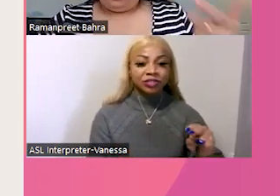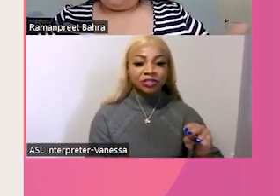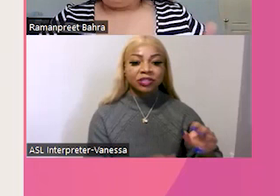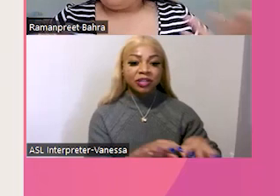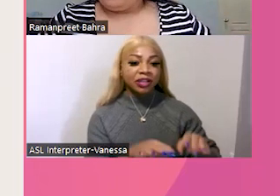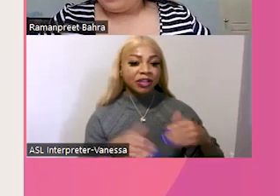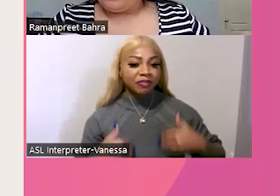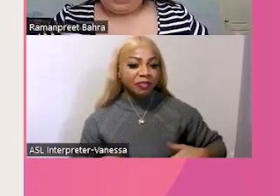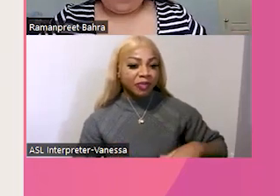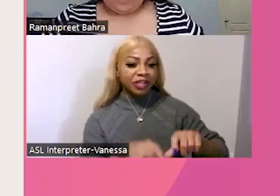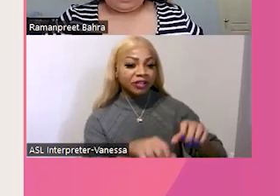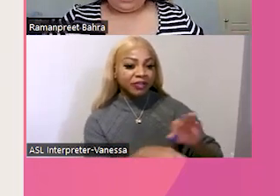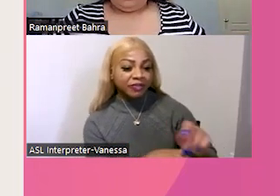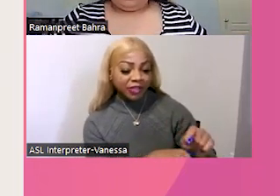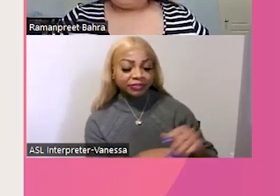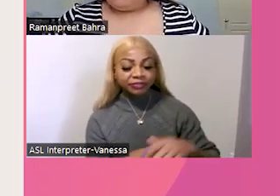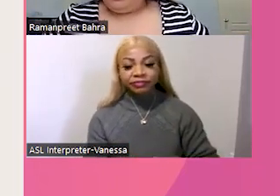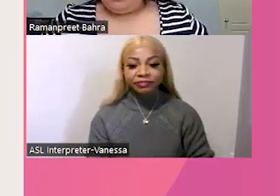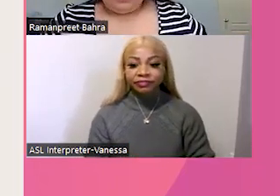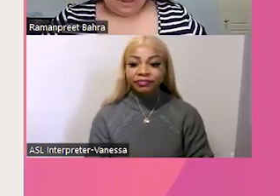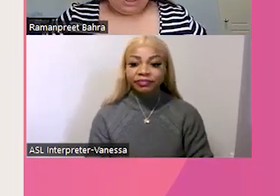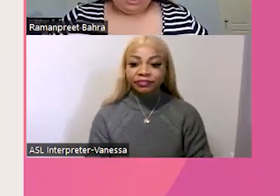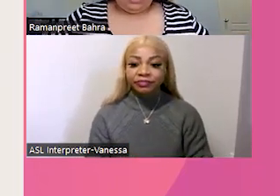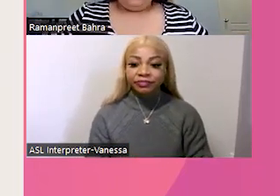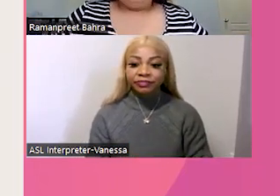this through our examples of Sally.